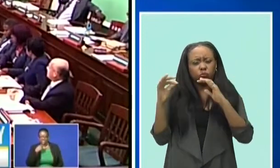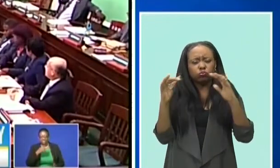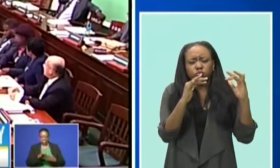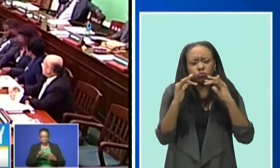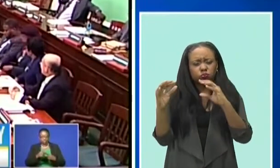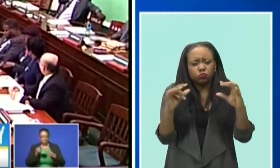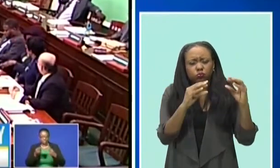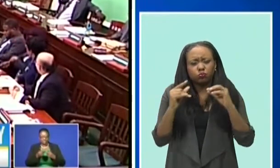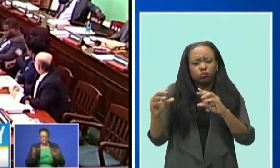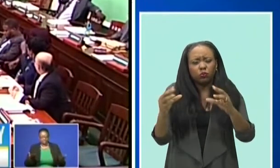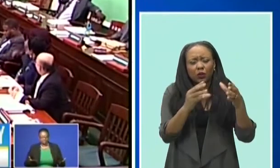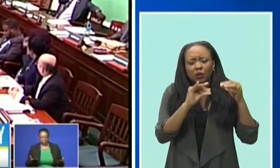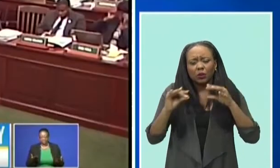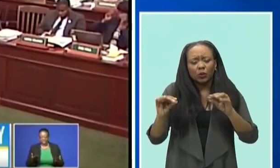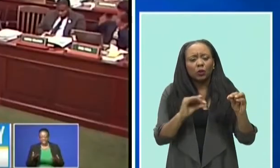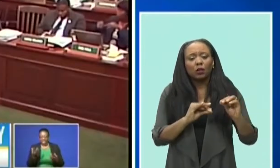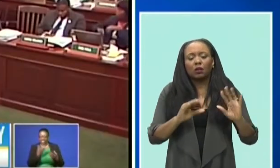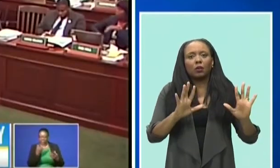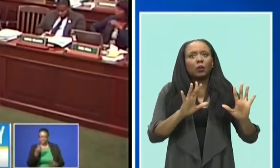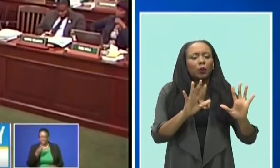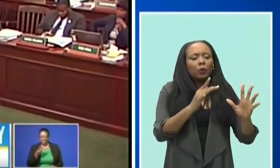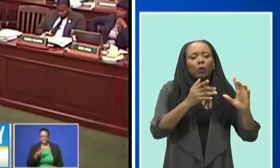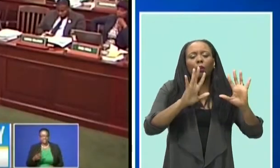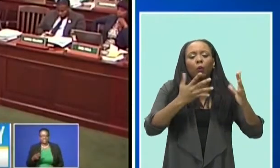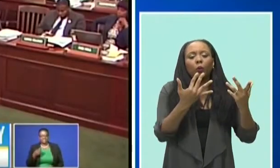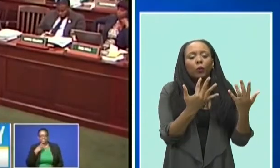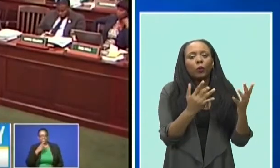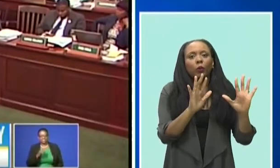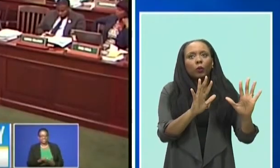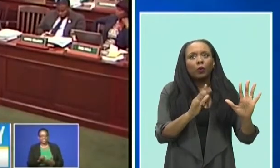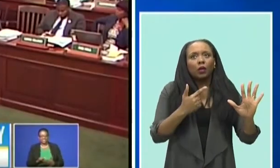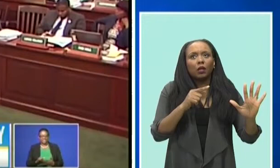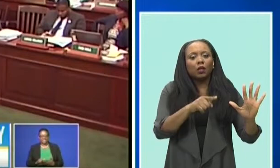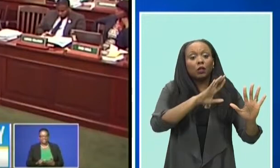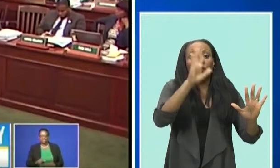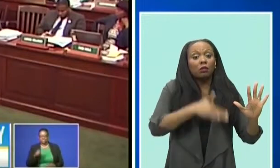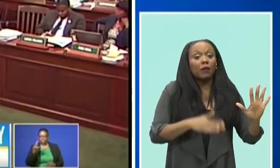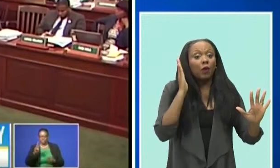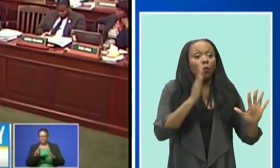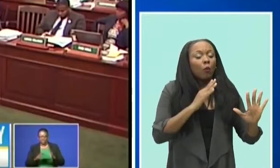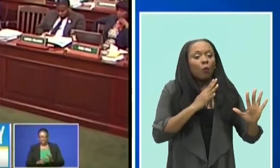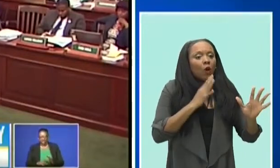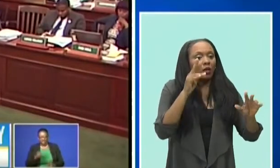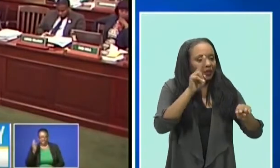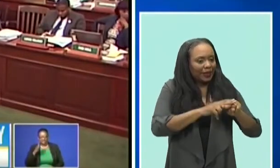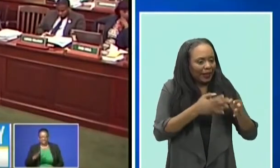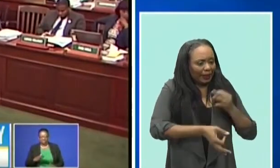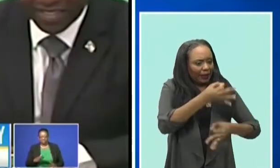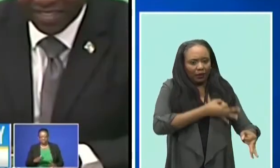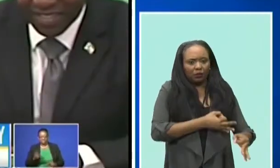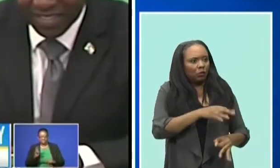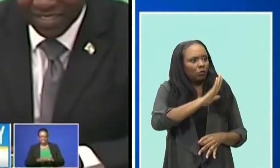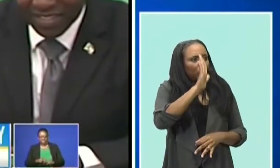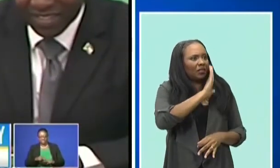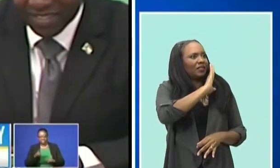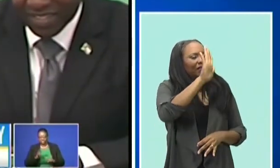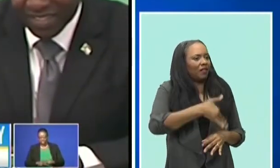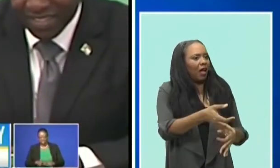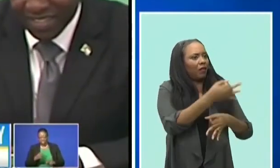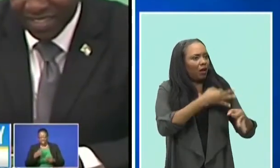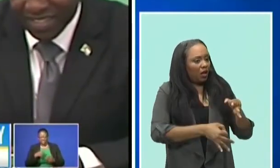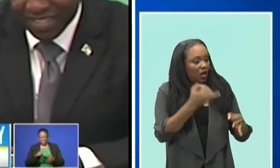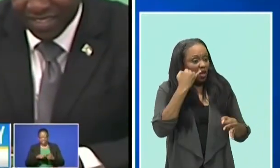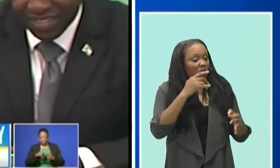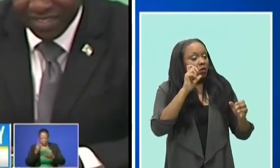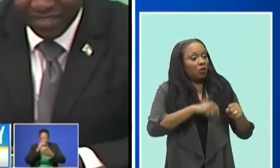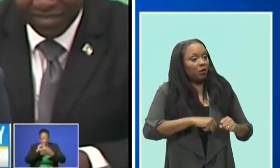to give me a list. You were selective. Give me a list. But if ever, and you never will, sit in this chair, if ever and you never will, then you can look up the